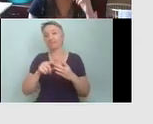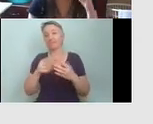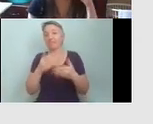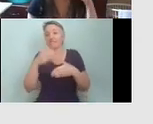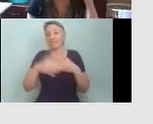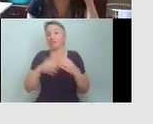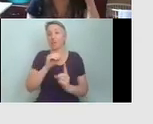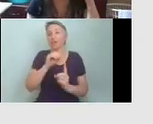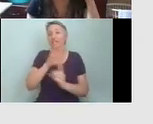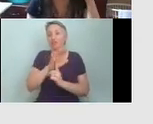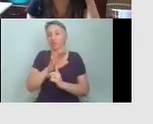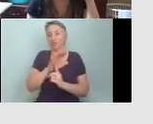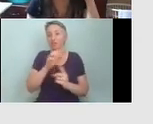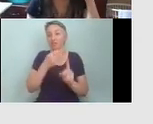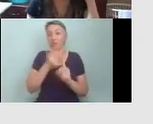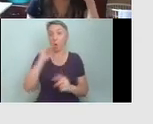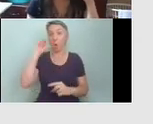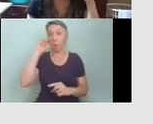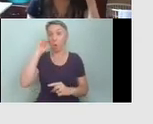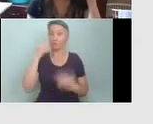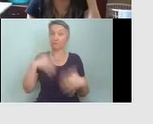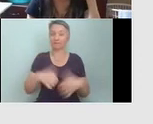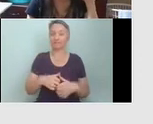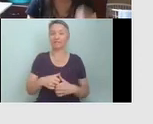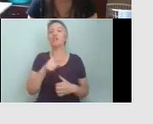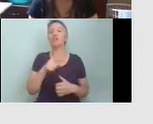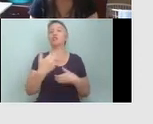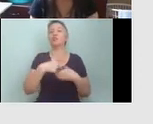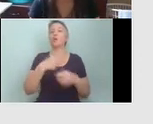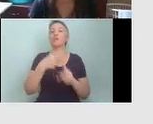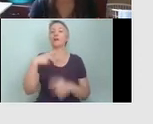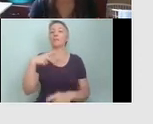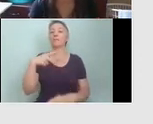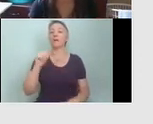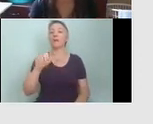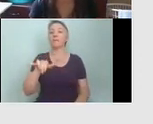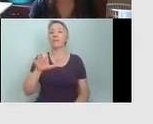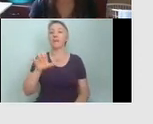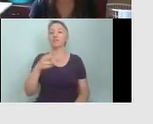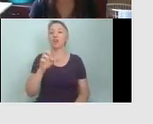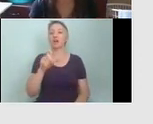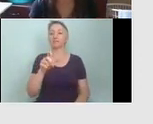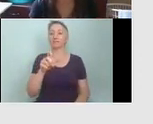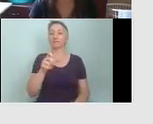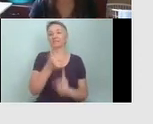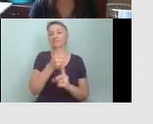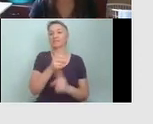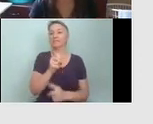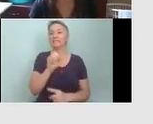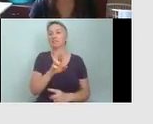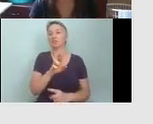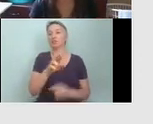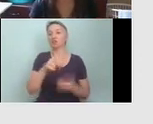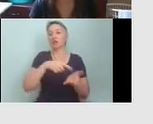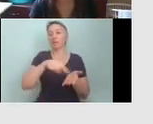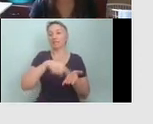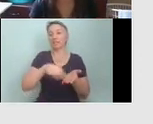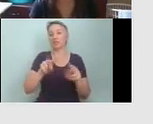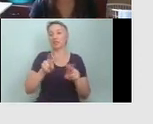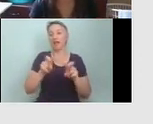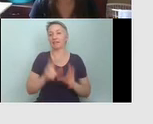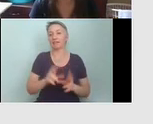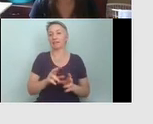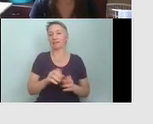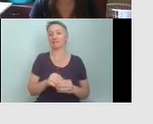that. Kim joined us from Paychex, where she was a senior compensation analyst, and she also worked at